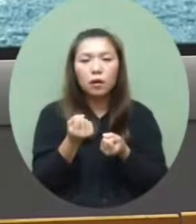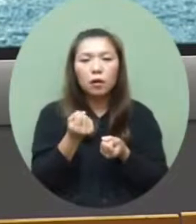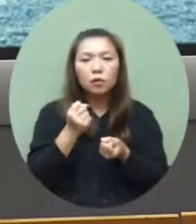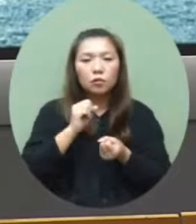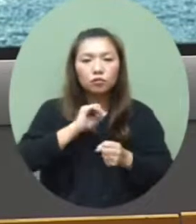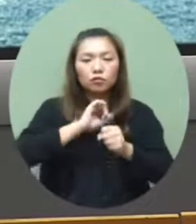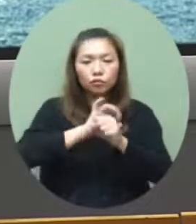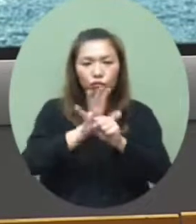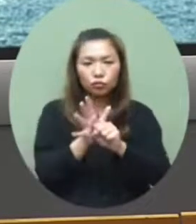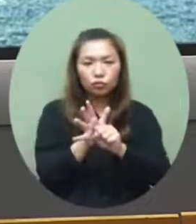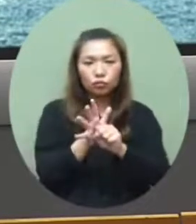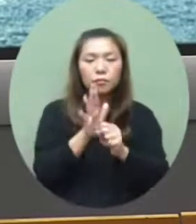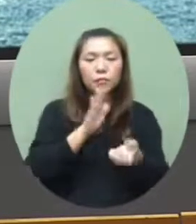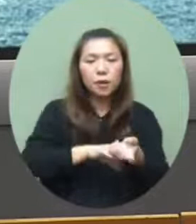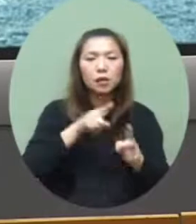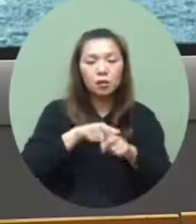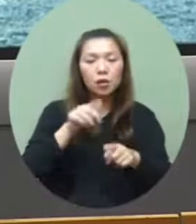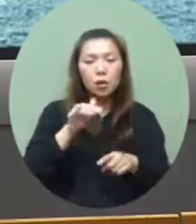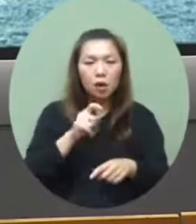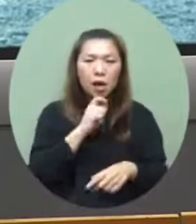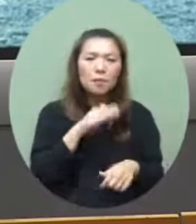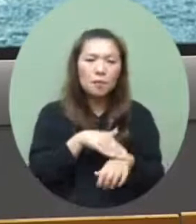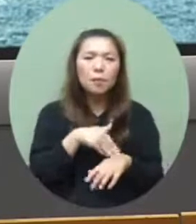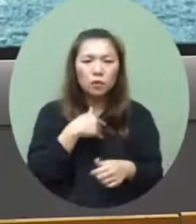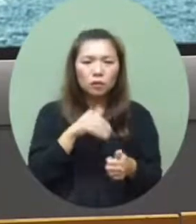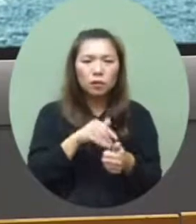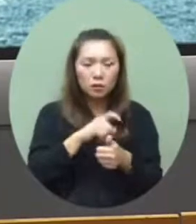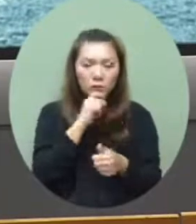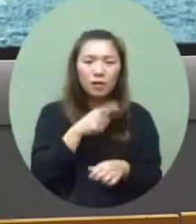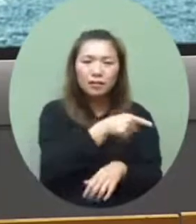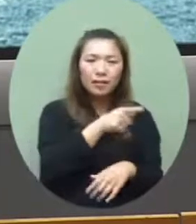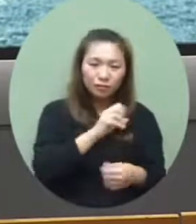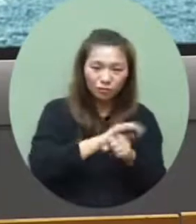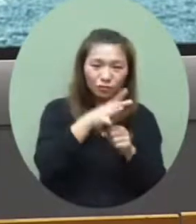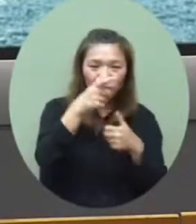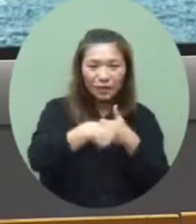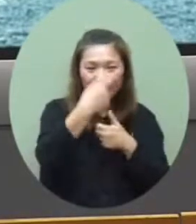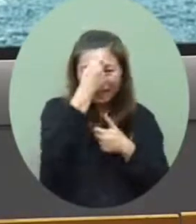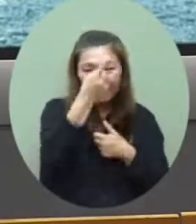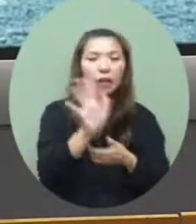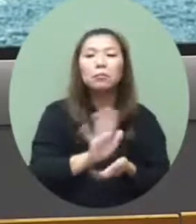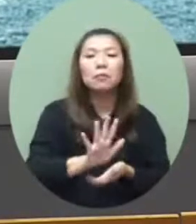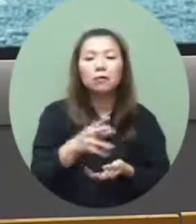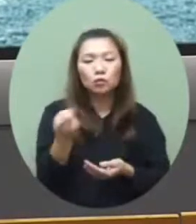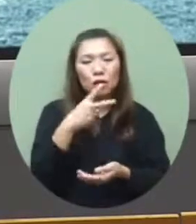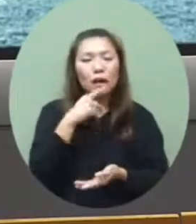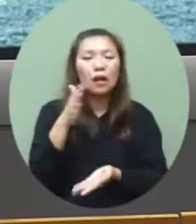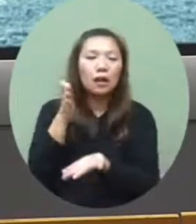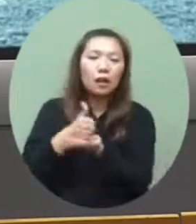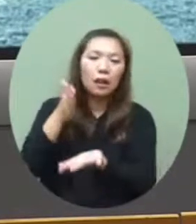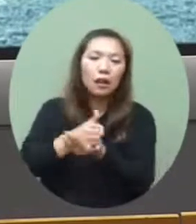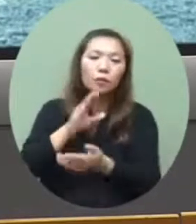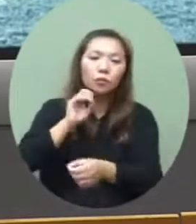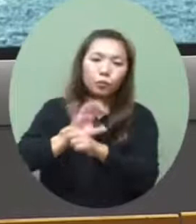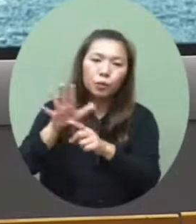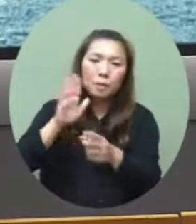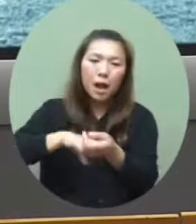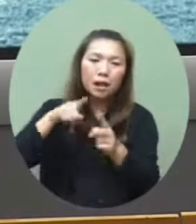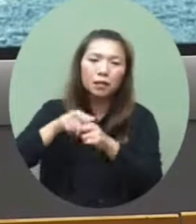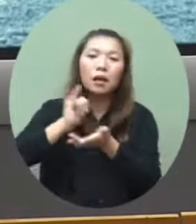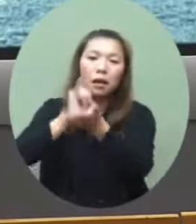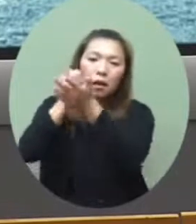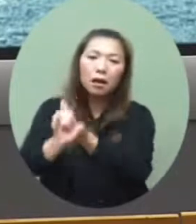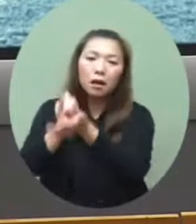to further receive non-COVID patients. But as mentioned just now, apart from